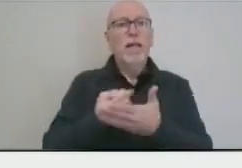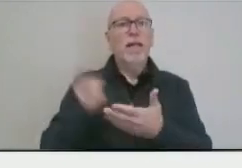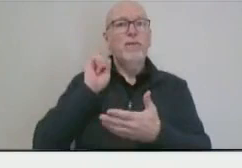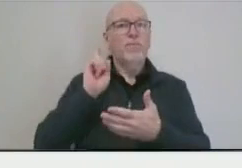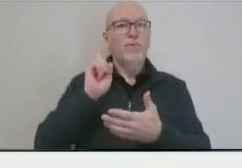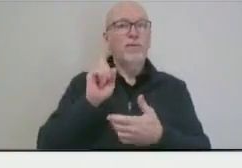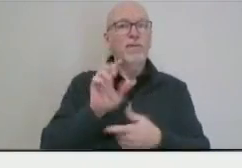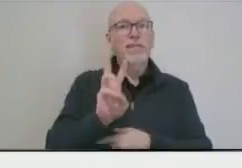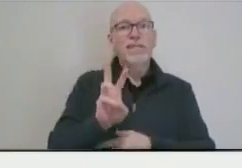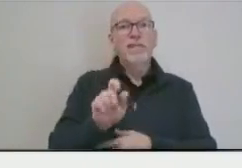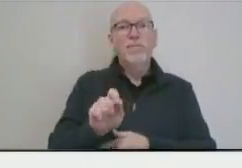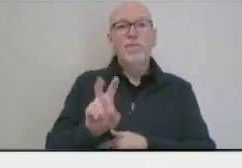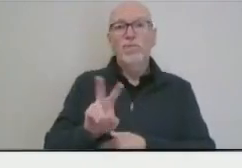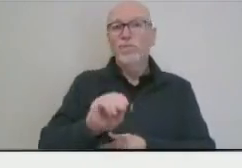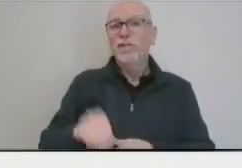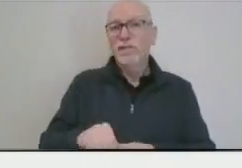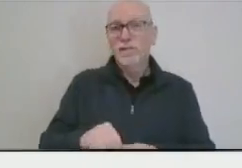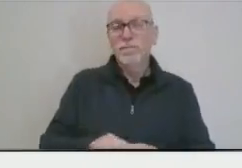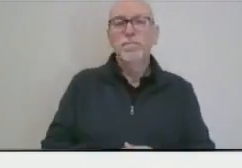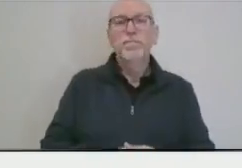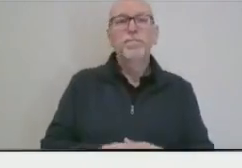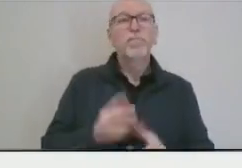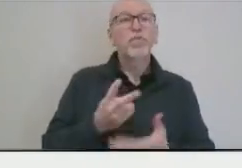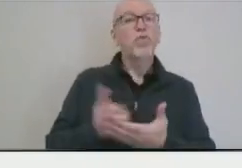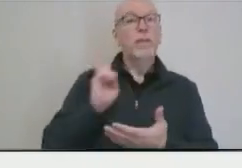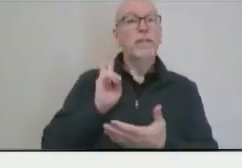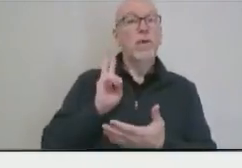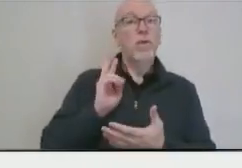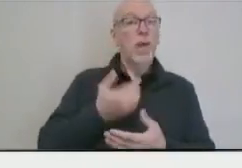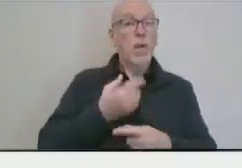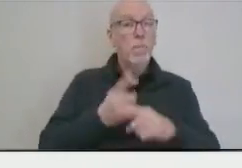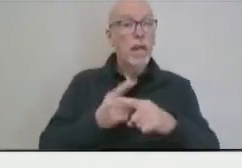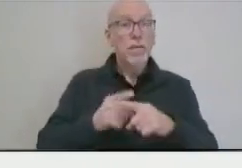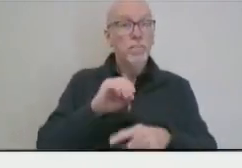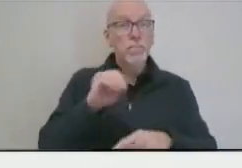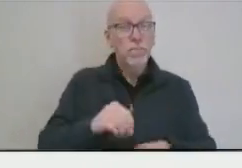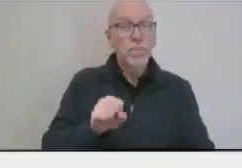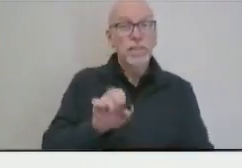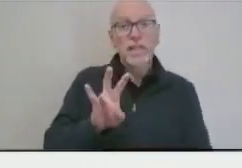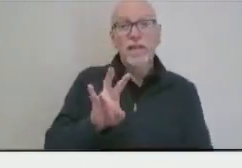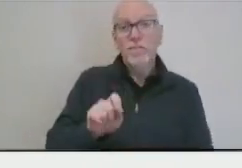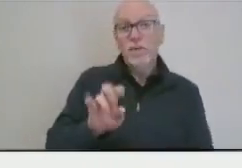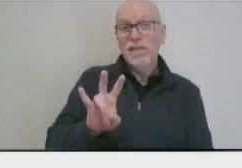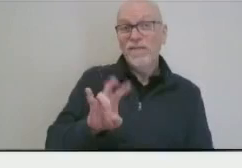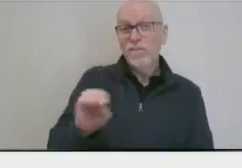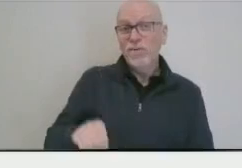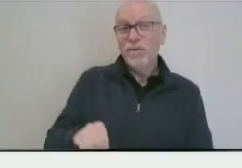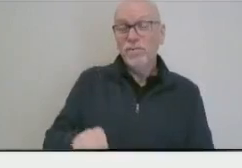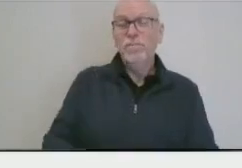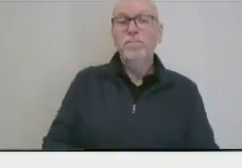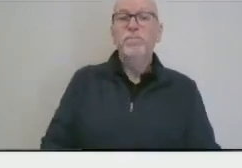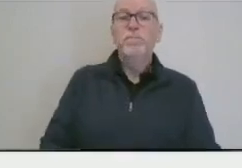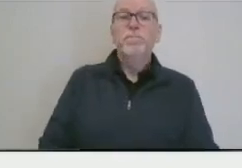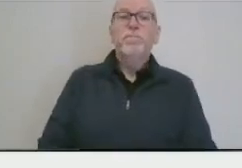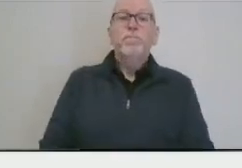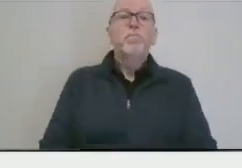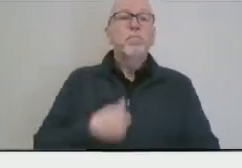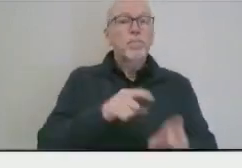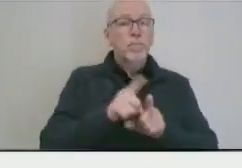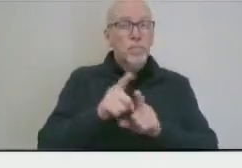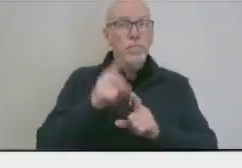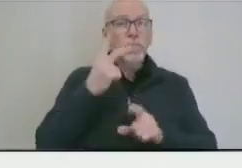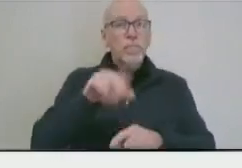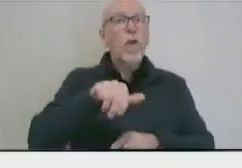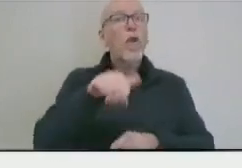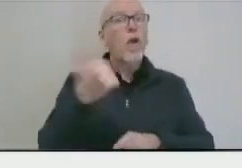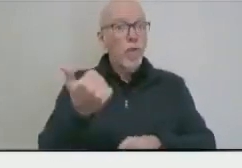of 6.2%. Just 2 weeks ago, our positivity rate was 7.7%. We also have seen another